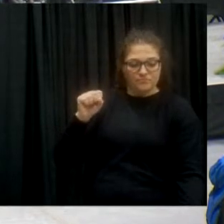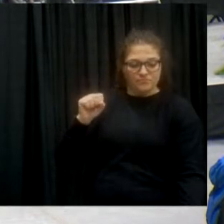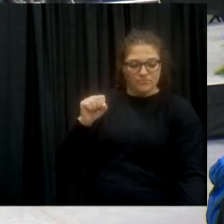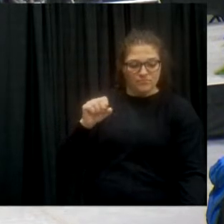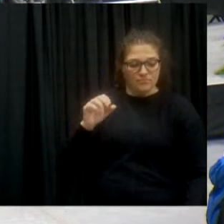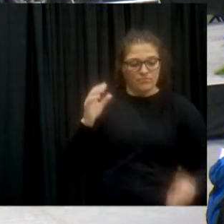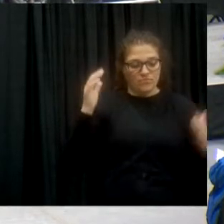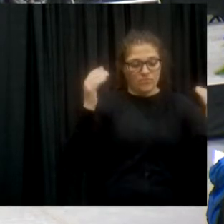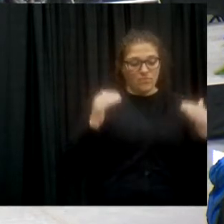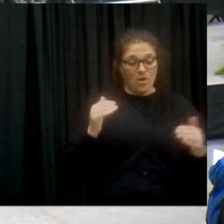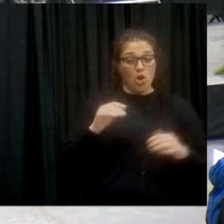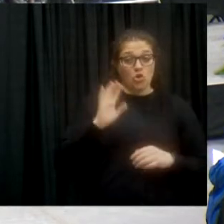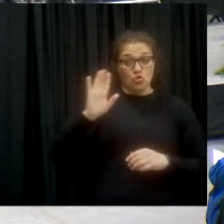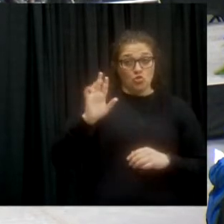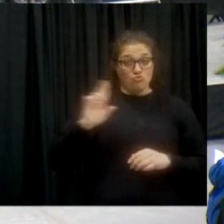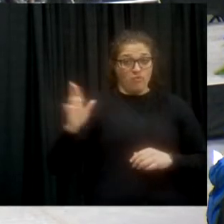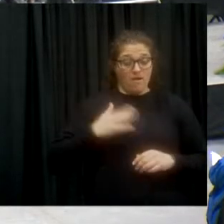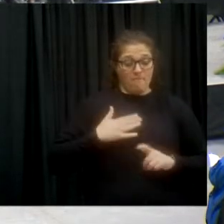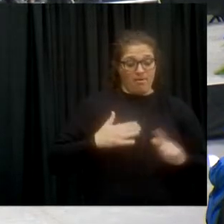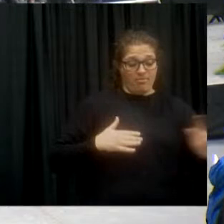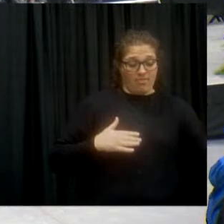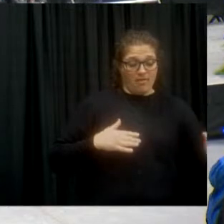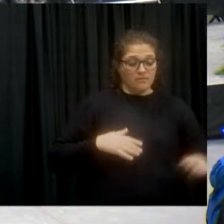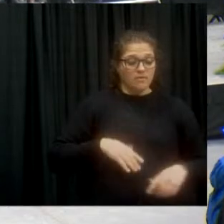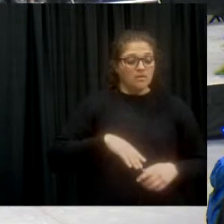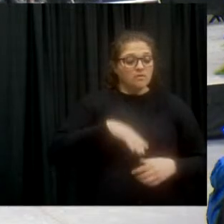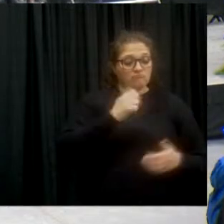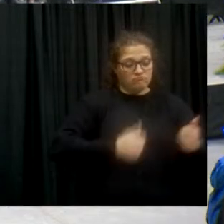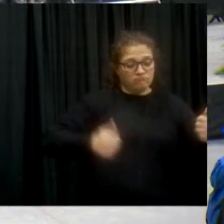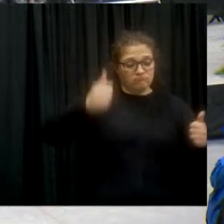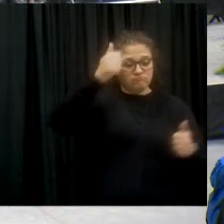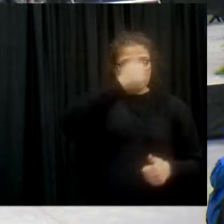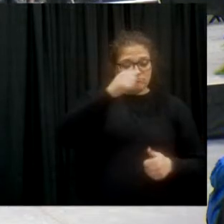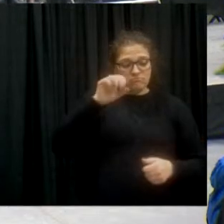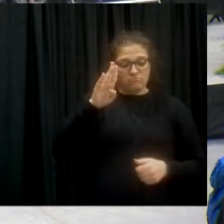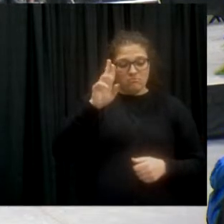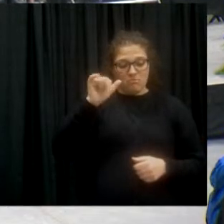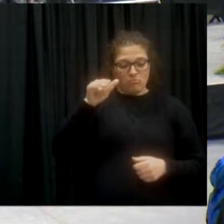Continuing on to your right, my left, we have the superintendent of schools, Dr. Jerry Brand.